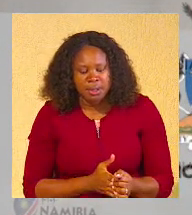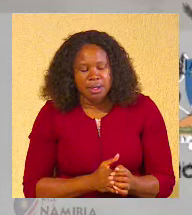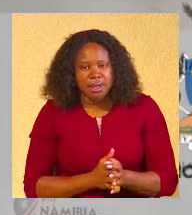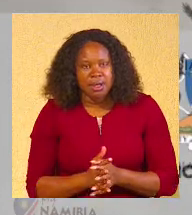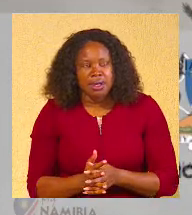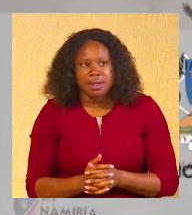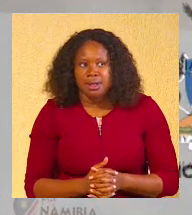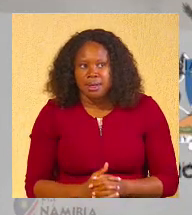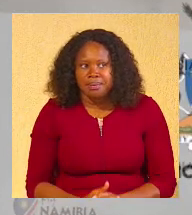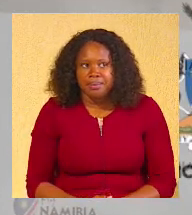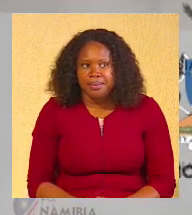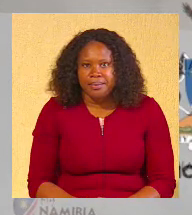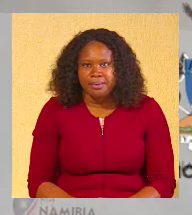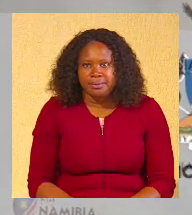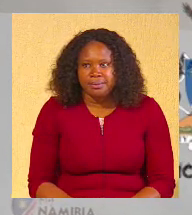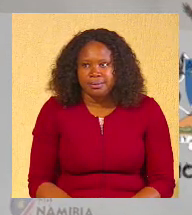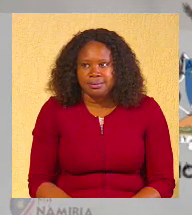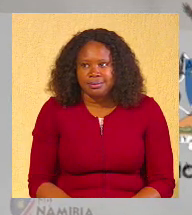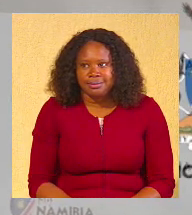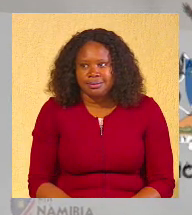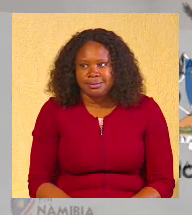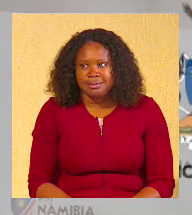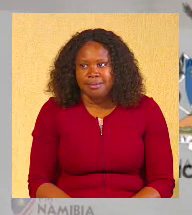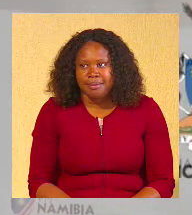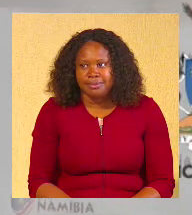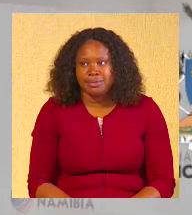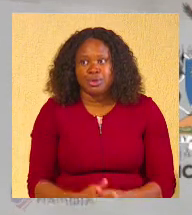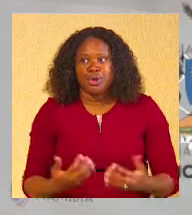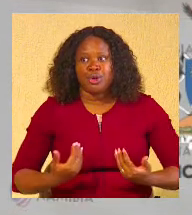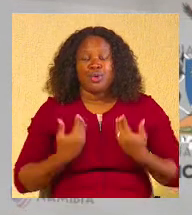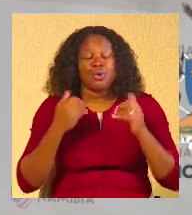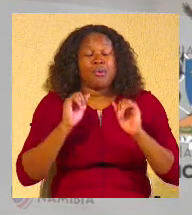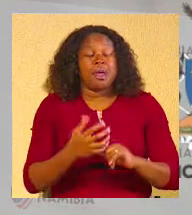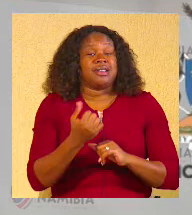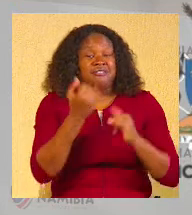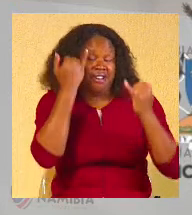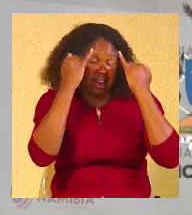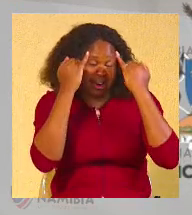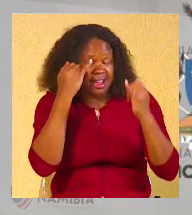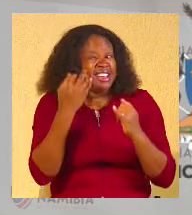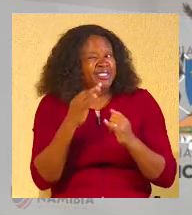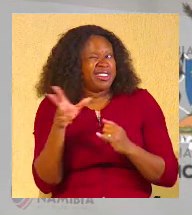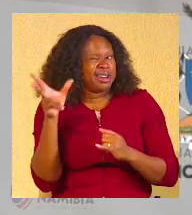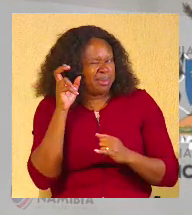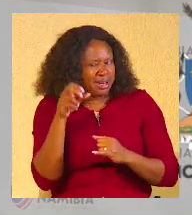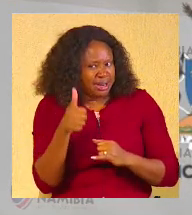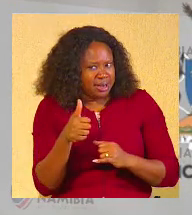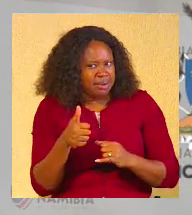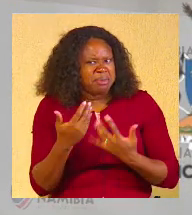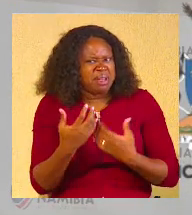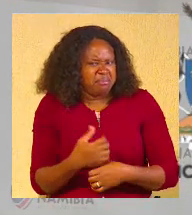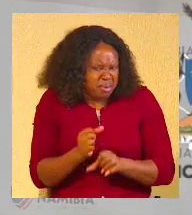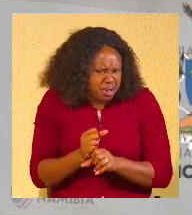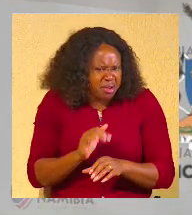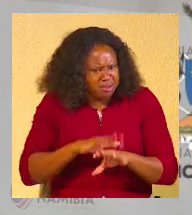panelists, she said youth must come up with some idea of like a project. But